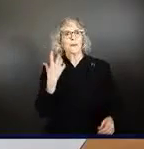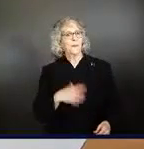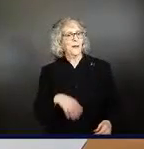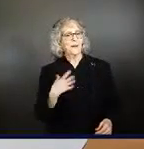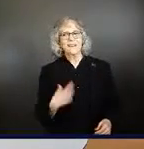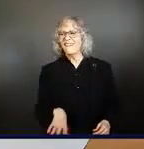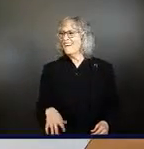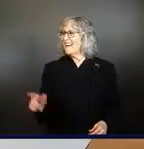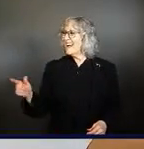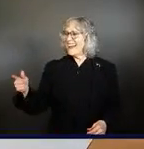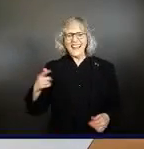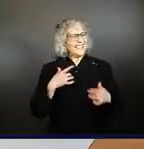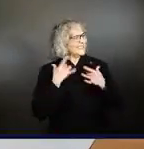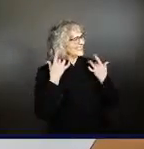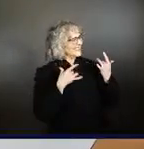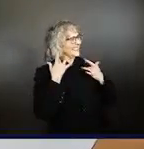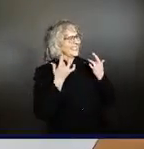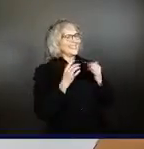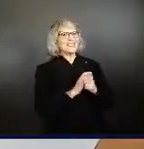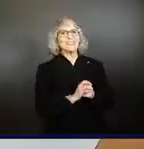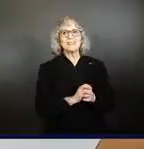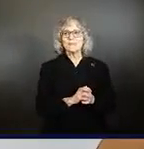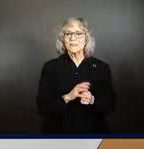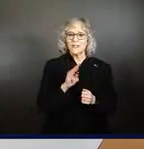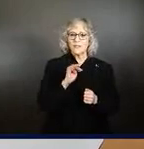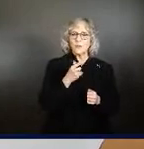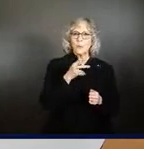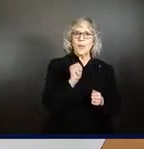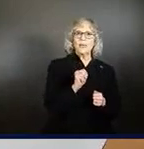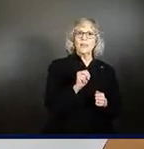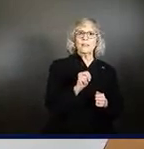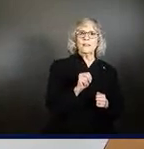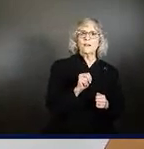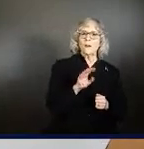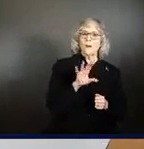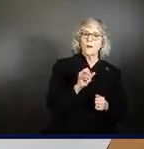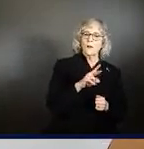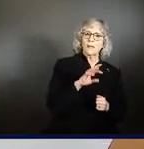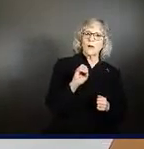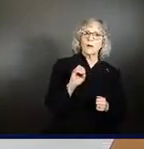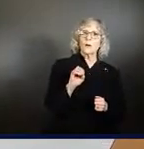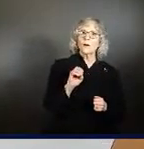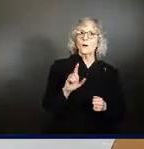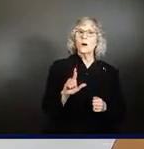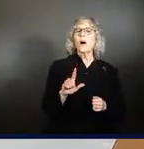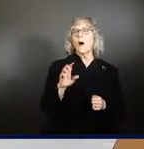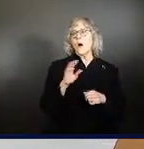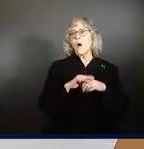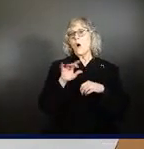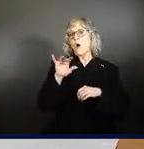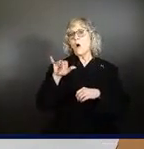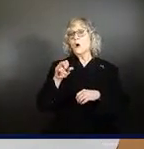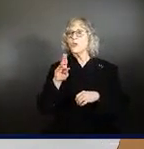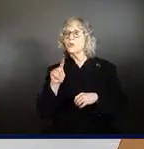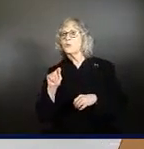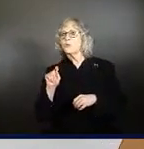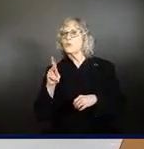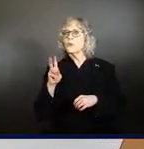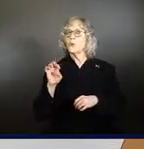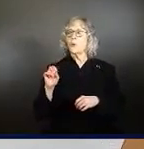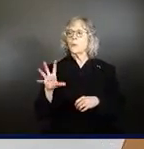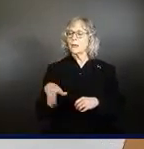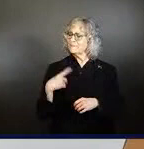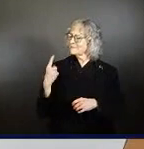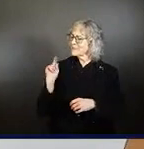so exciting. And so we have Megan Carroll on YouTube, who asks, regarding the